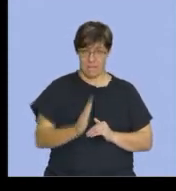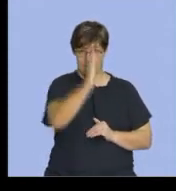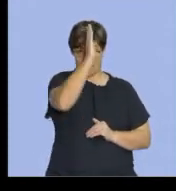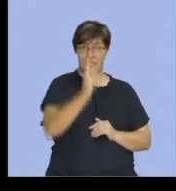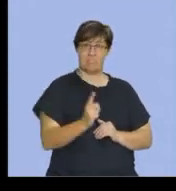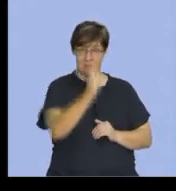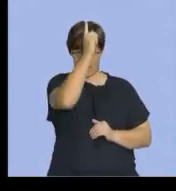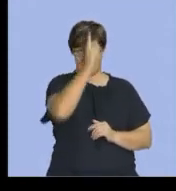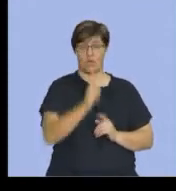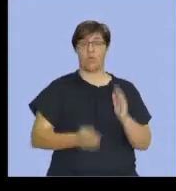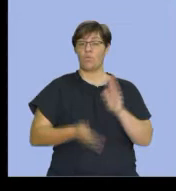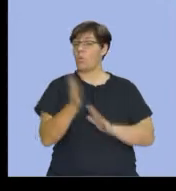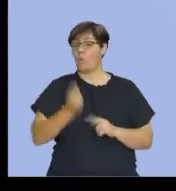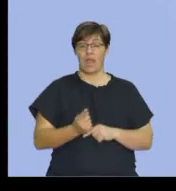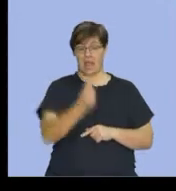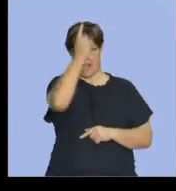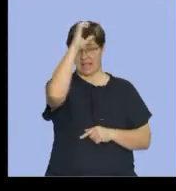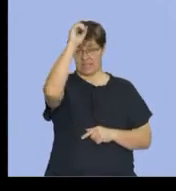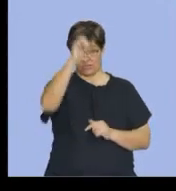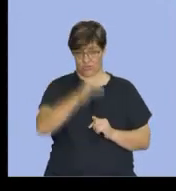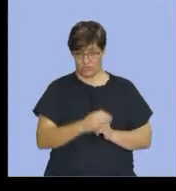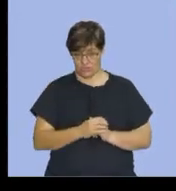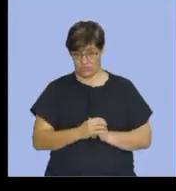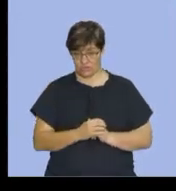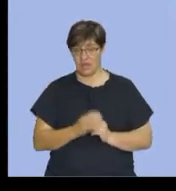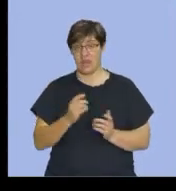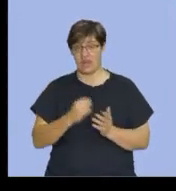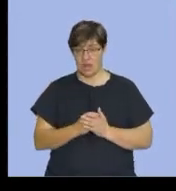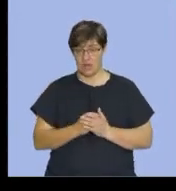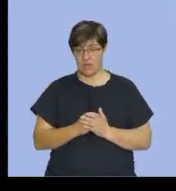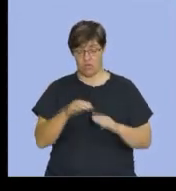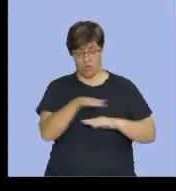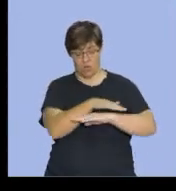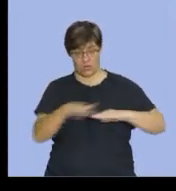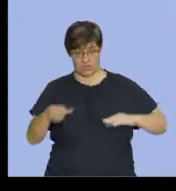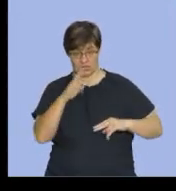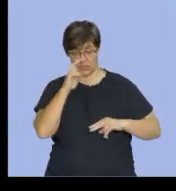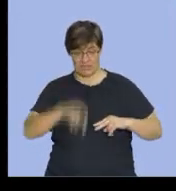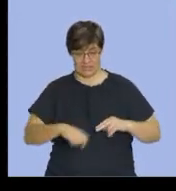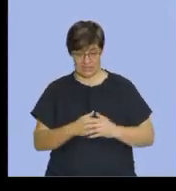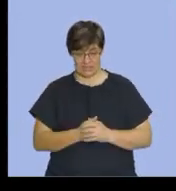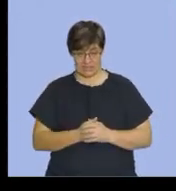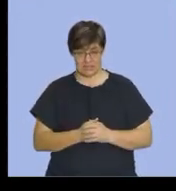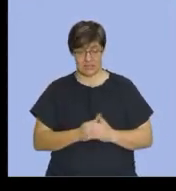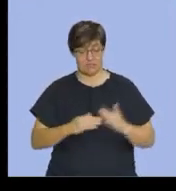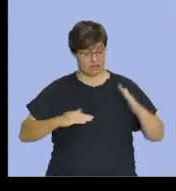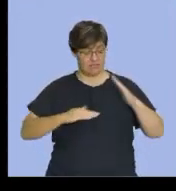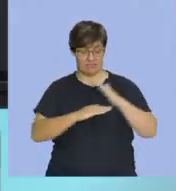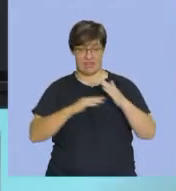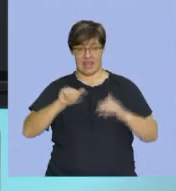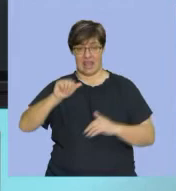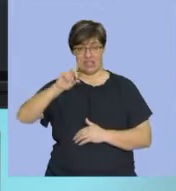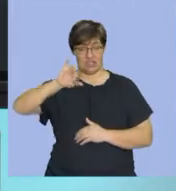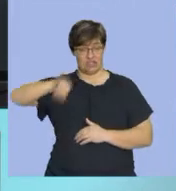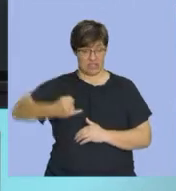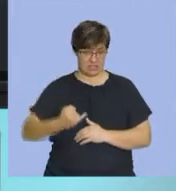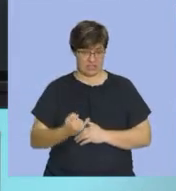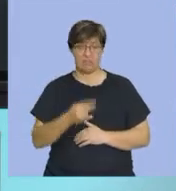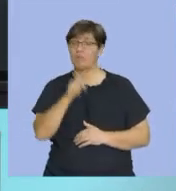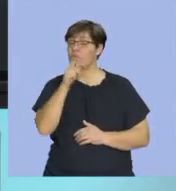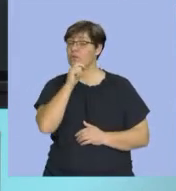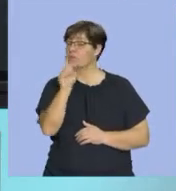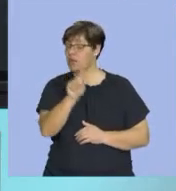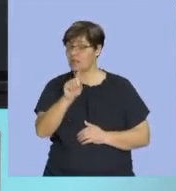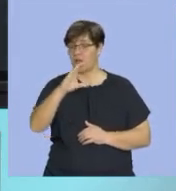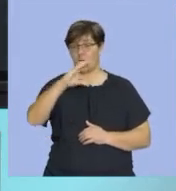Okay, so it's vertically up. So now we've done the vertical. Now we need to do the horizontal. Horizontal is adjacent, so we're going to